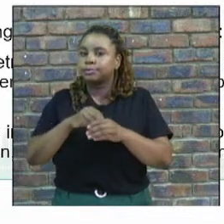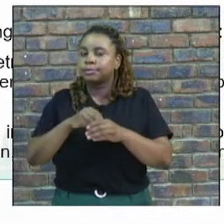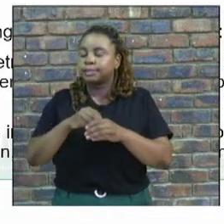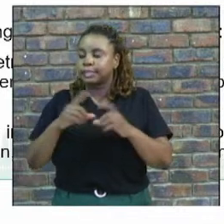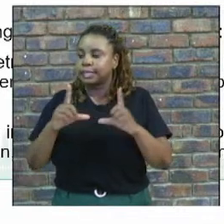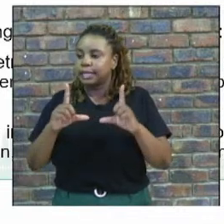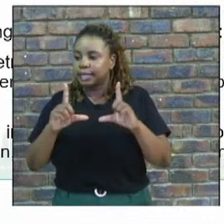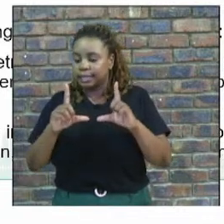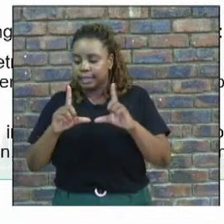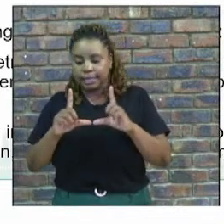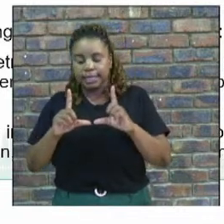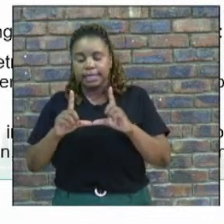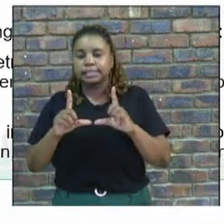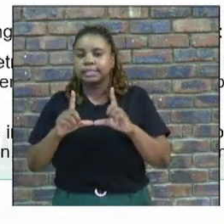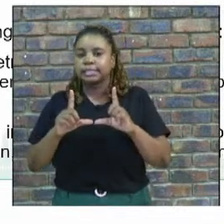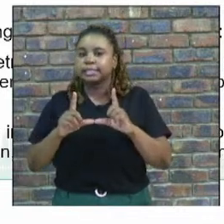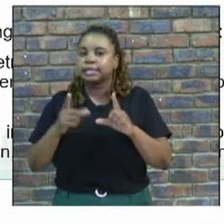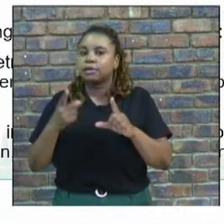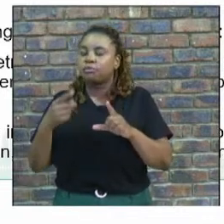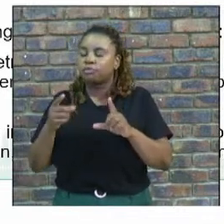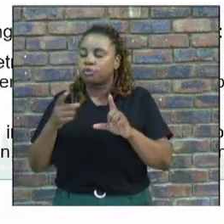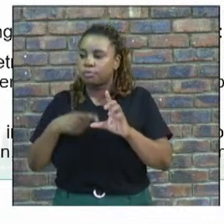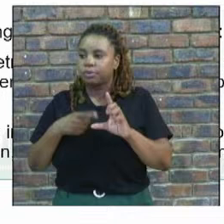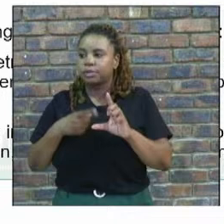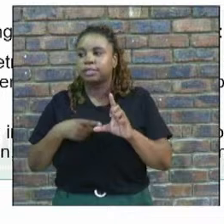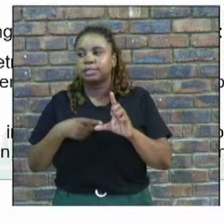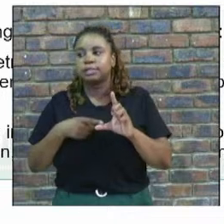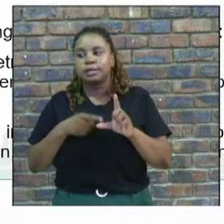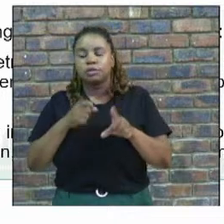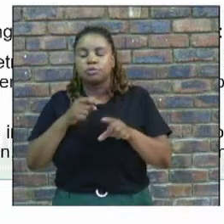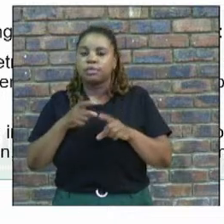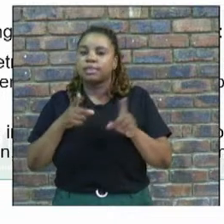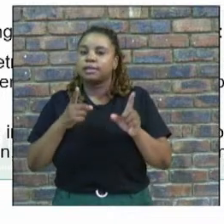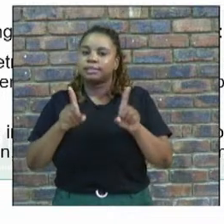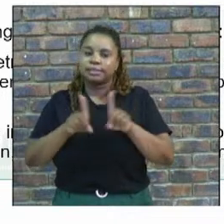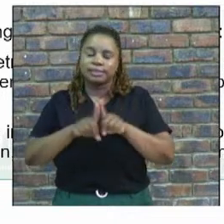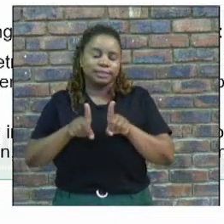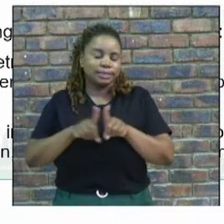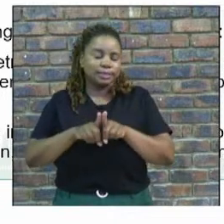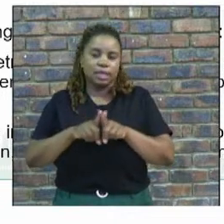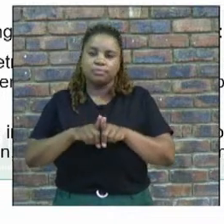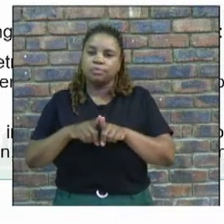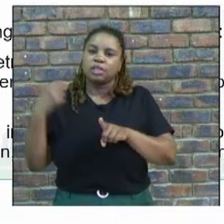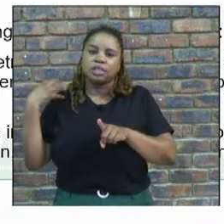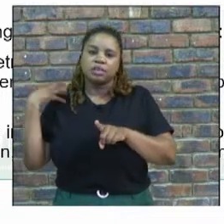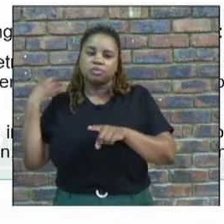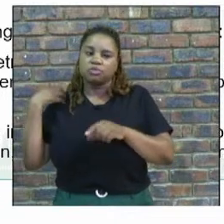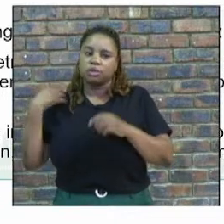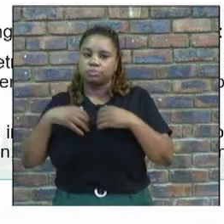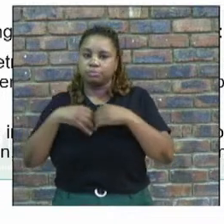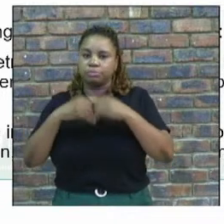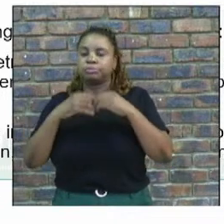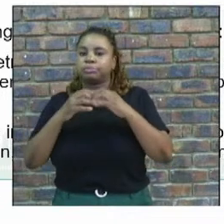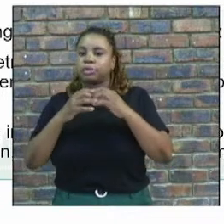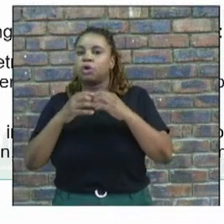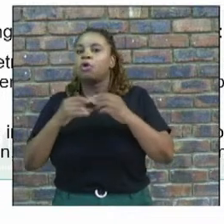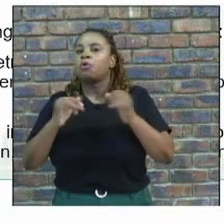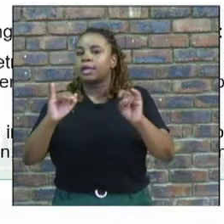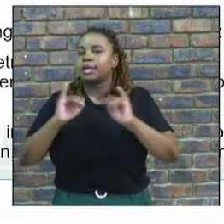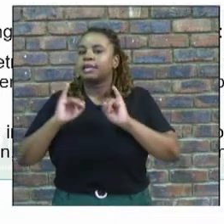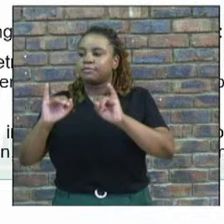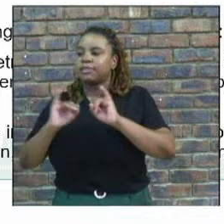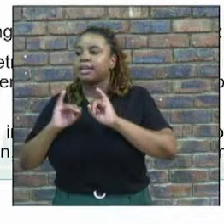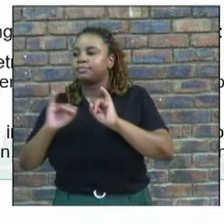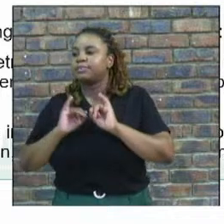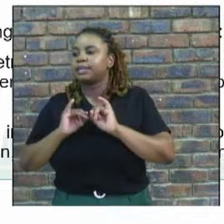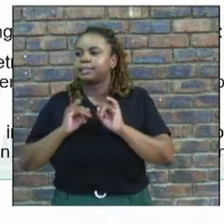is the same. The minister will make a notice in the Gazette, will invite applications for petroleum right